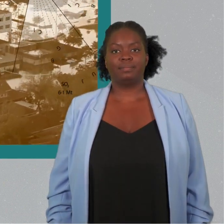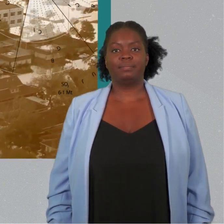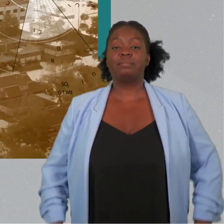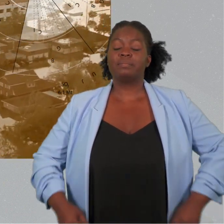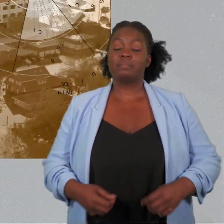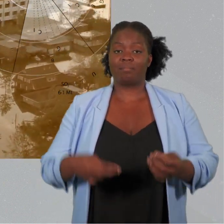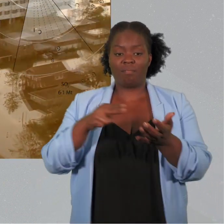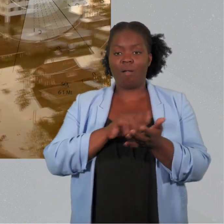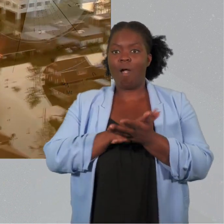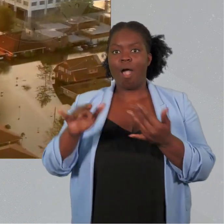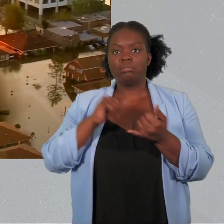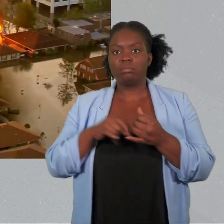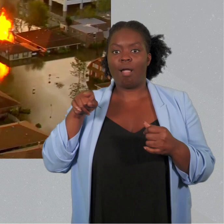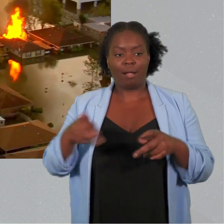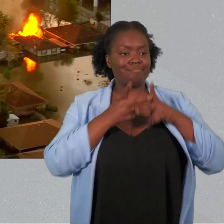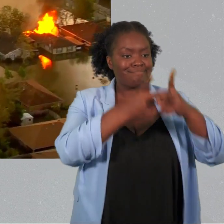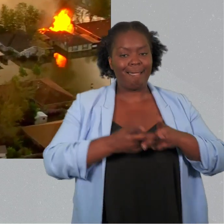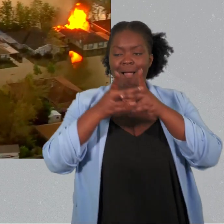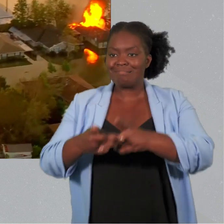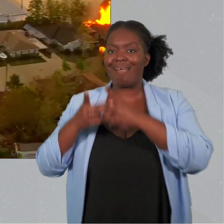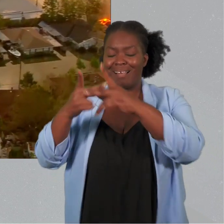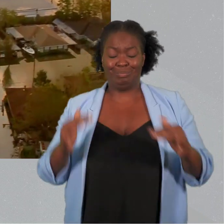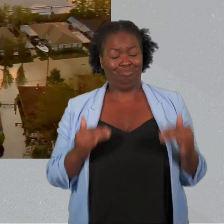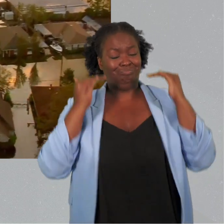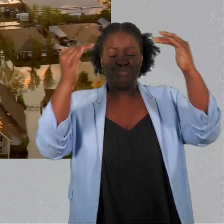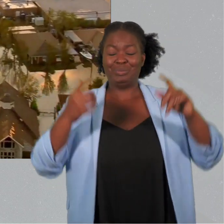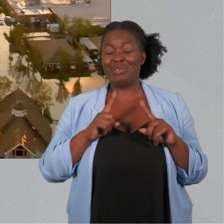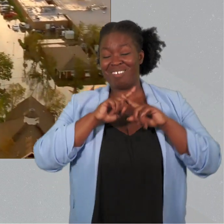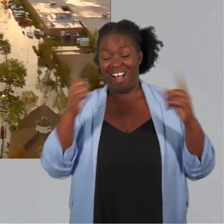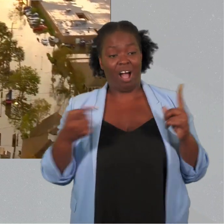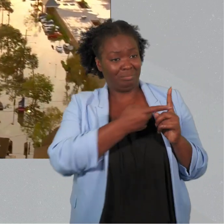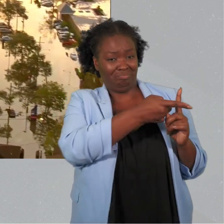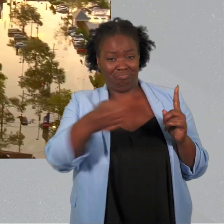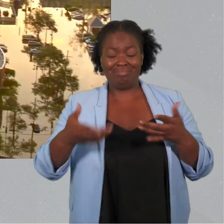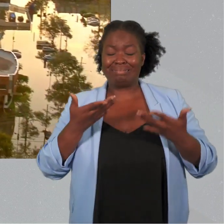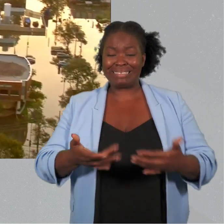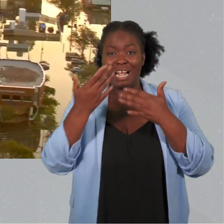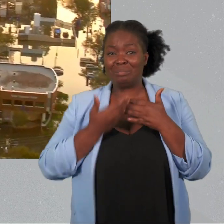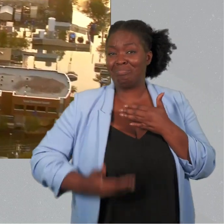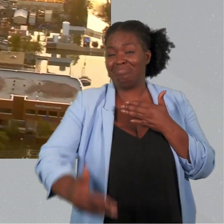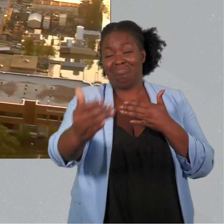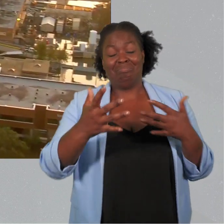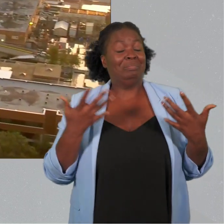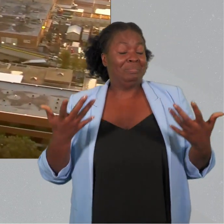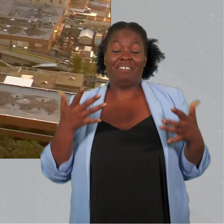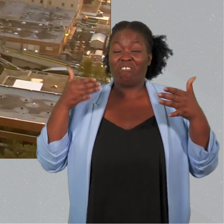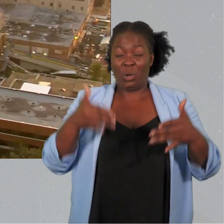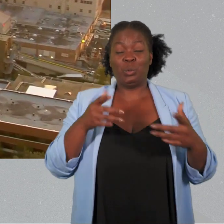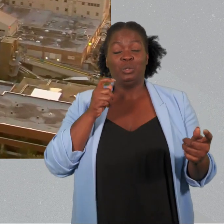You cannot deliver high quality care for all of your population now and for future generations unless you tackle climate change.